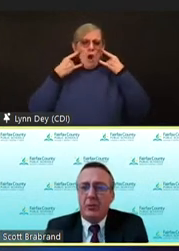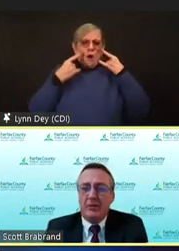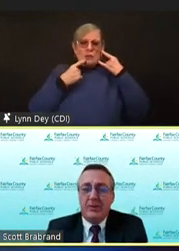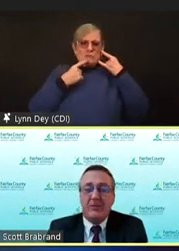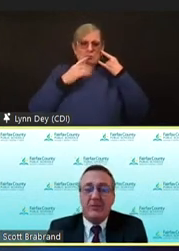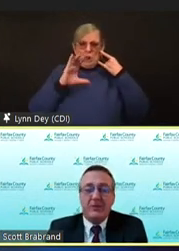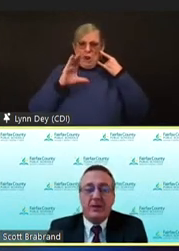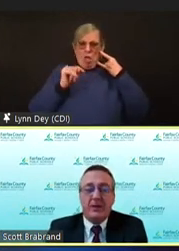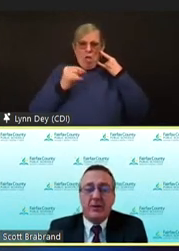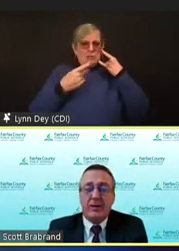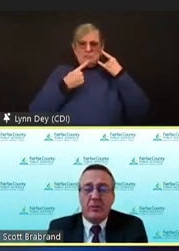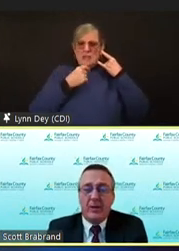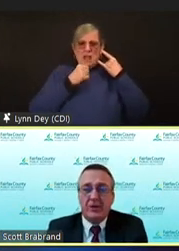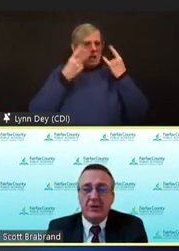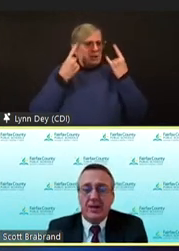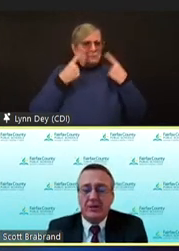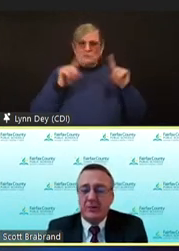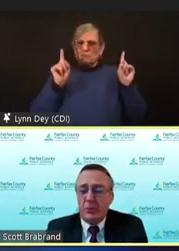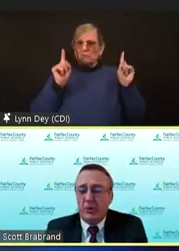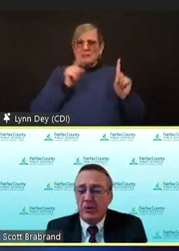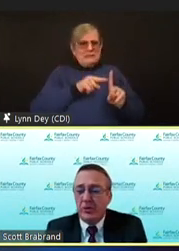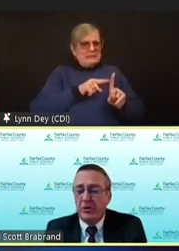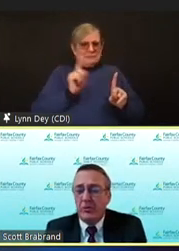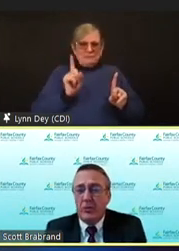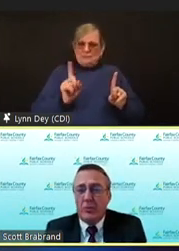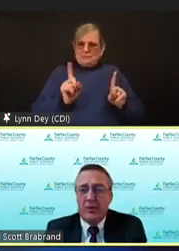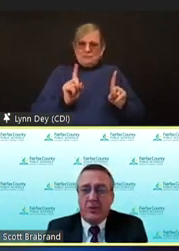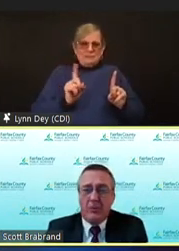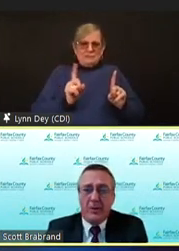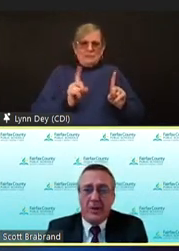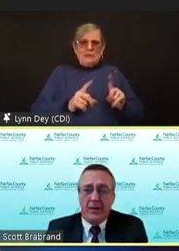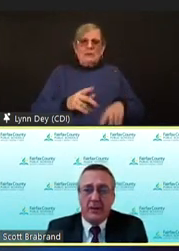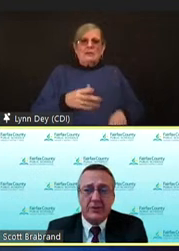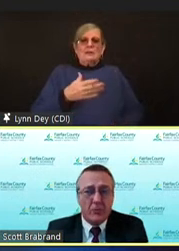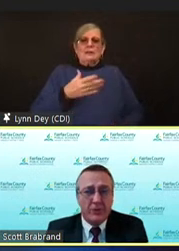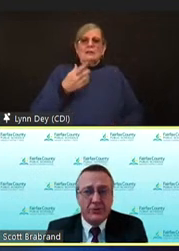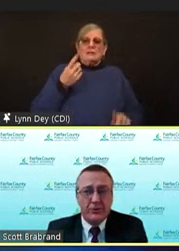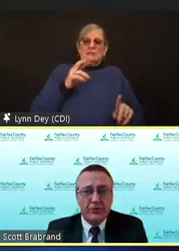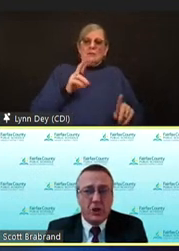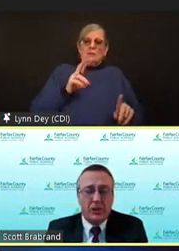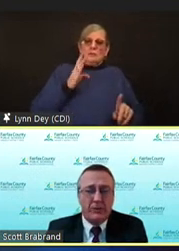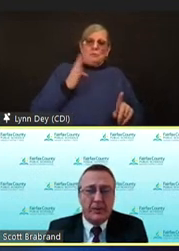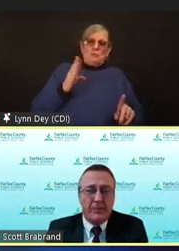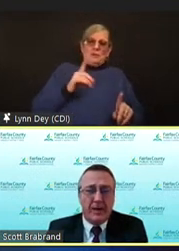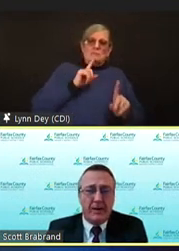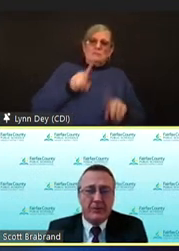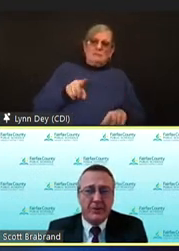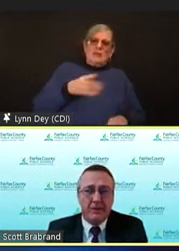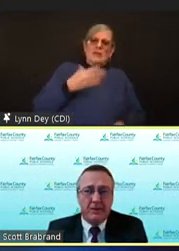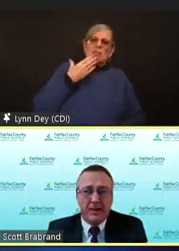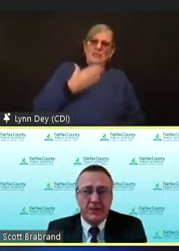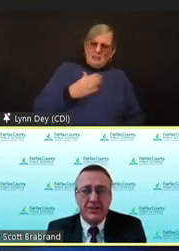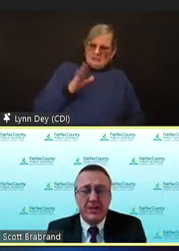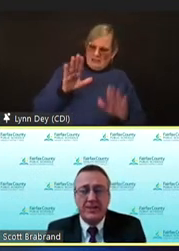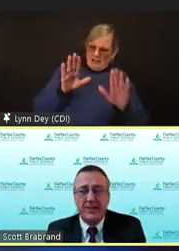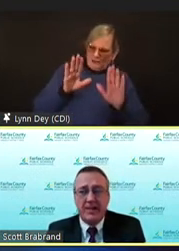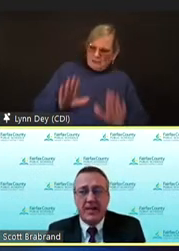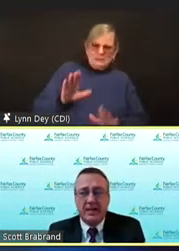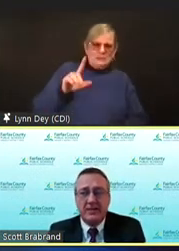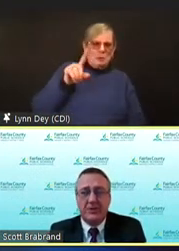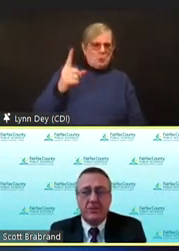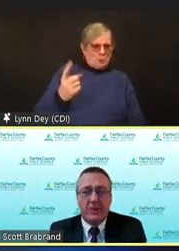Dr. Boyd, thank you for that great question. Dr. Boyd, do you or one of our panelists want to talk a little bit about the latest